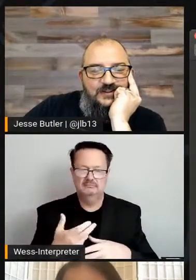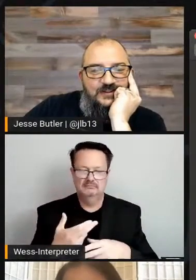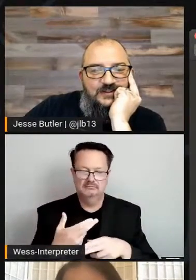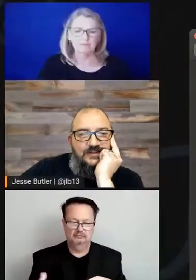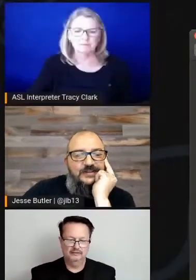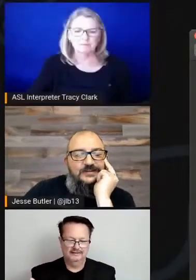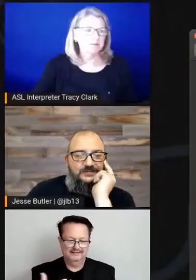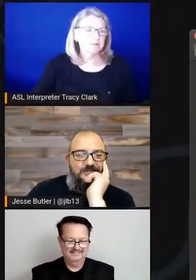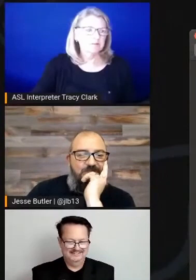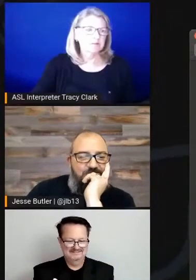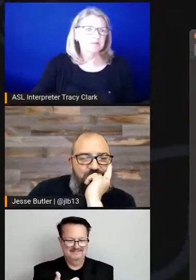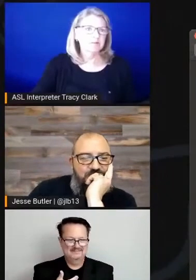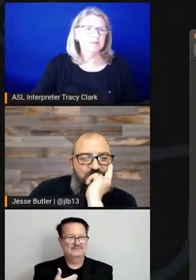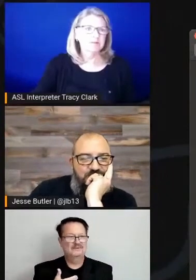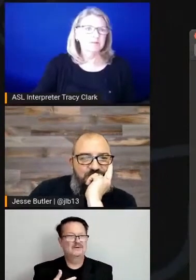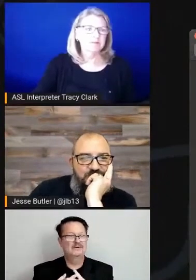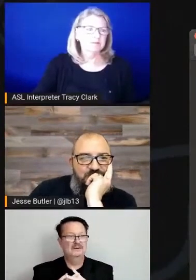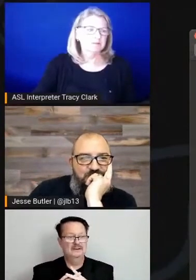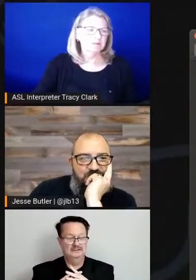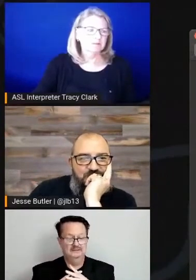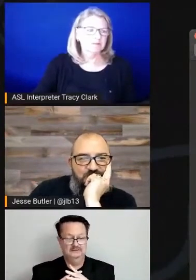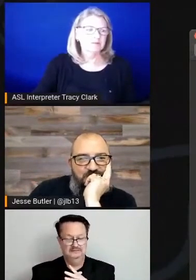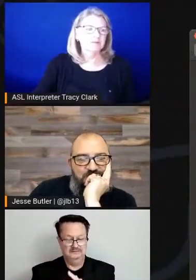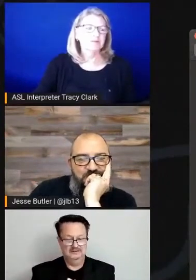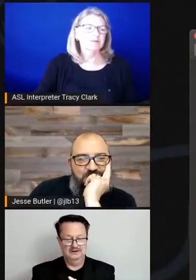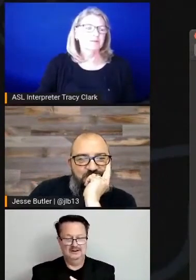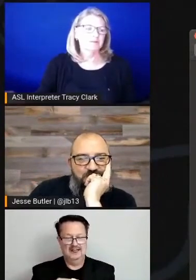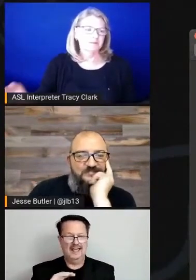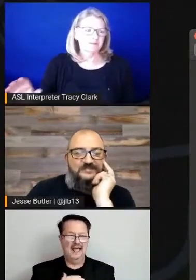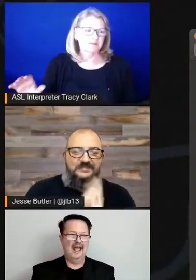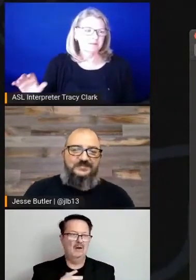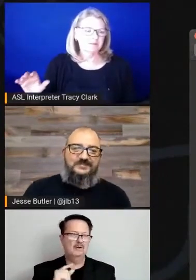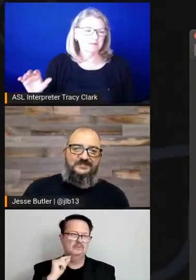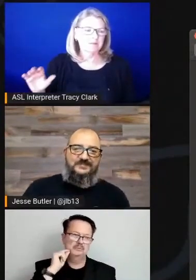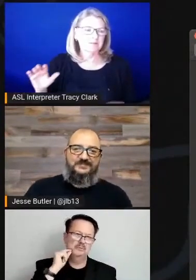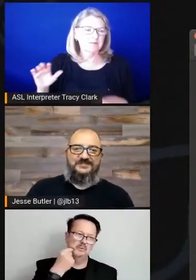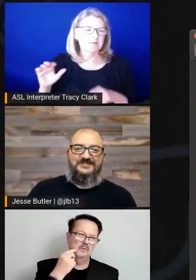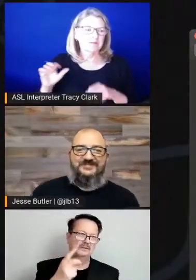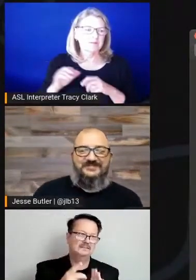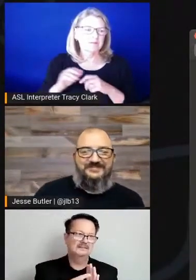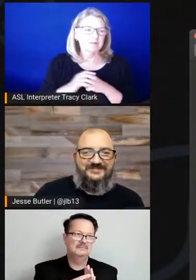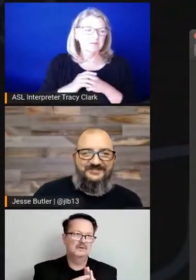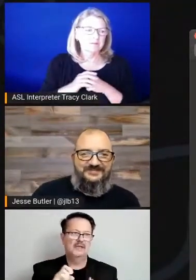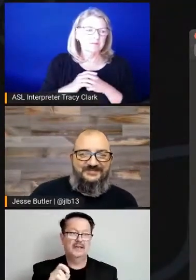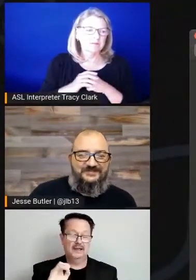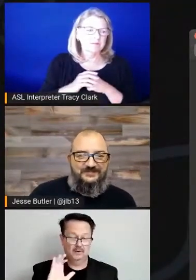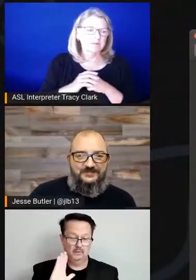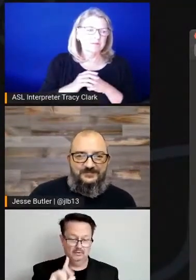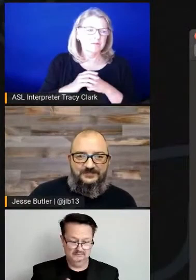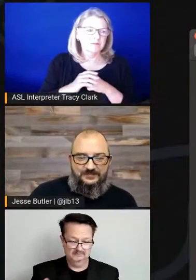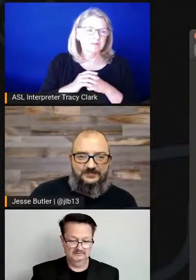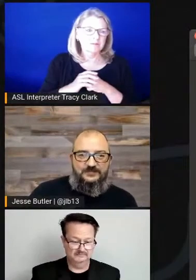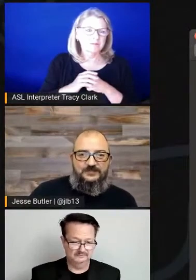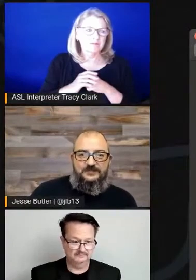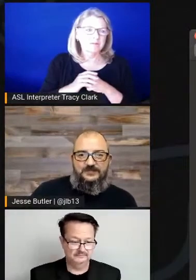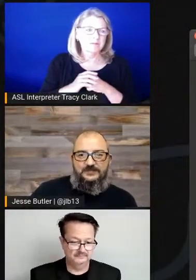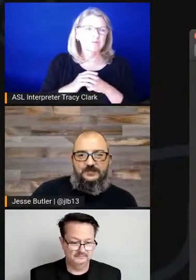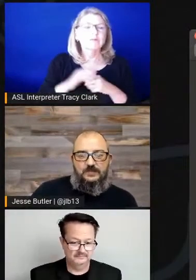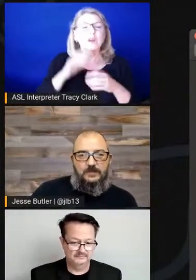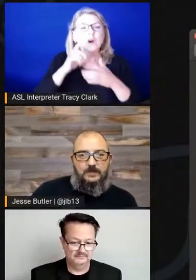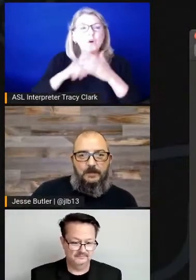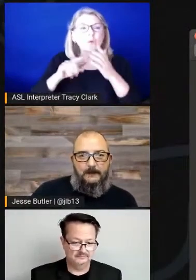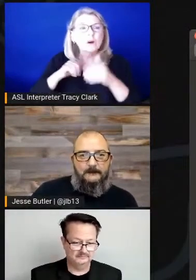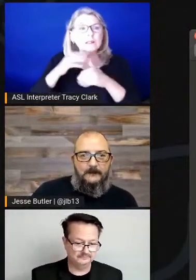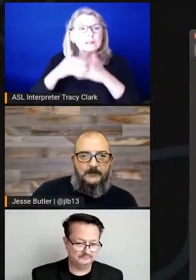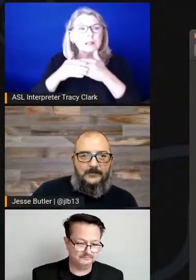before we dive into our super cool demo that Eric will be doing, what's next in OpenTelemetry? As